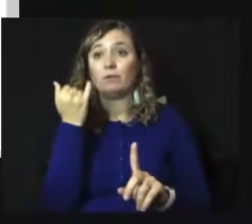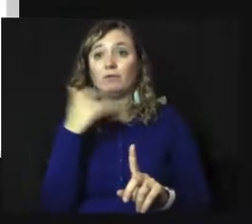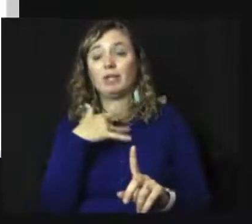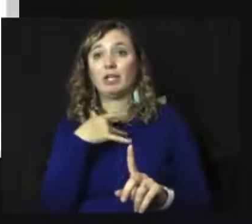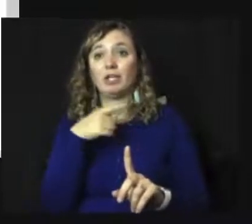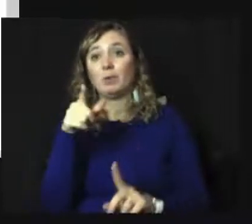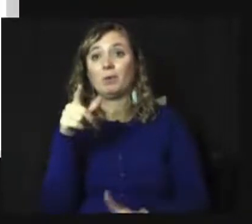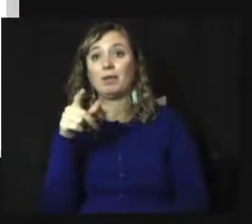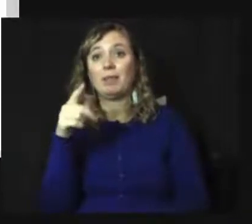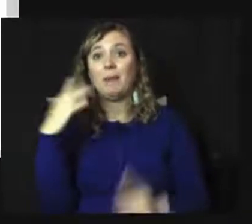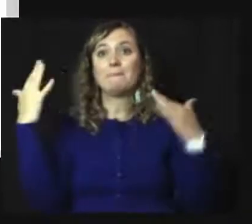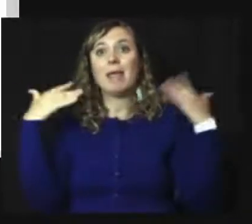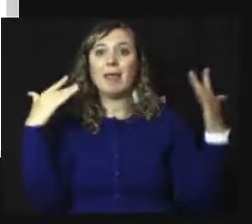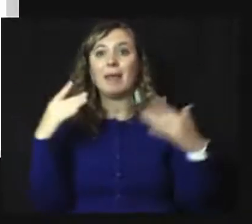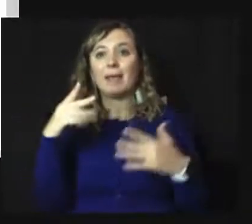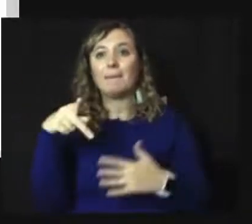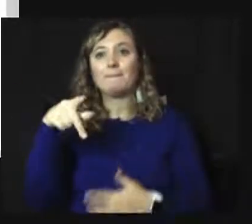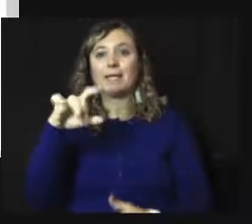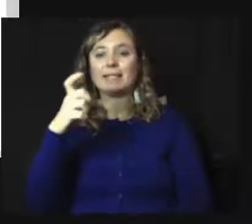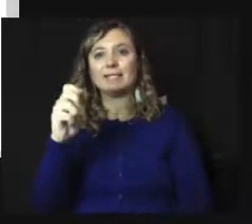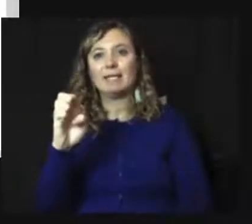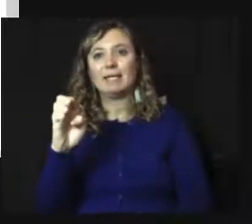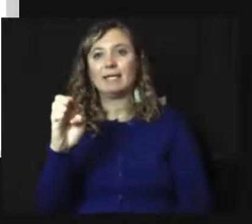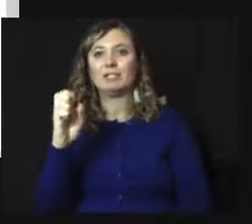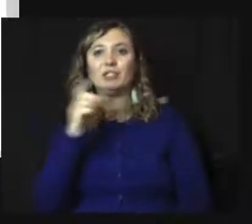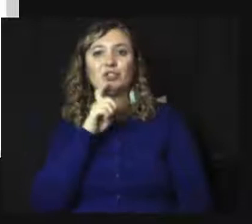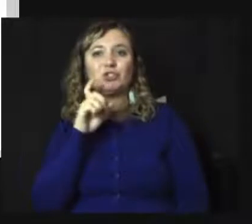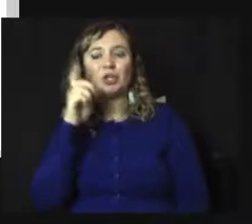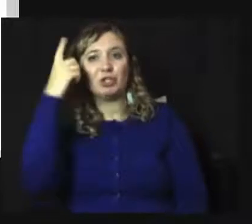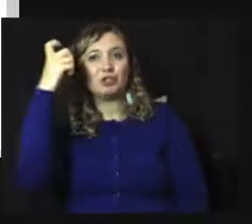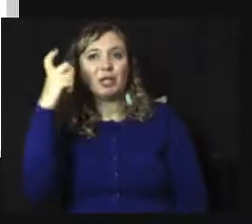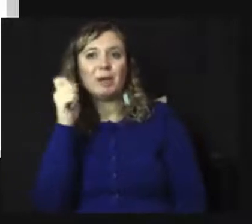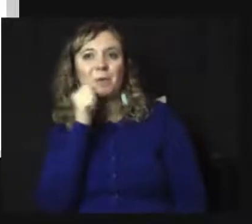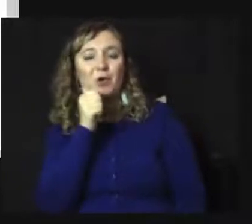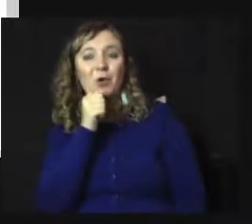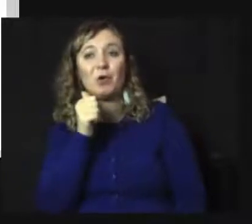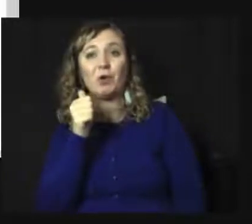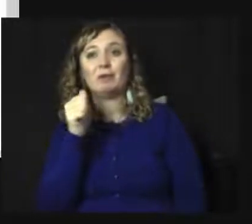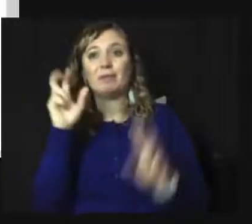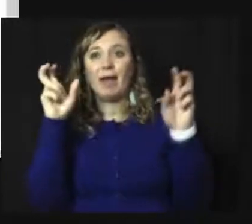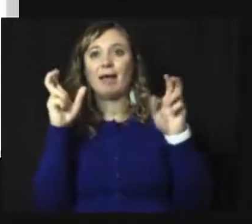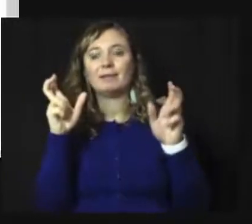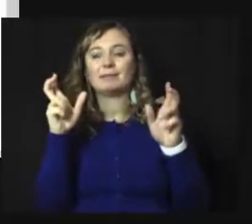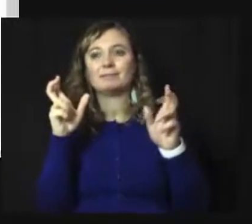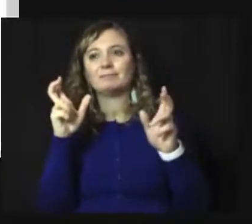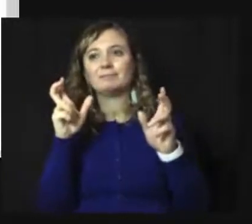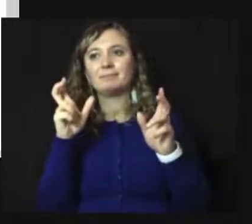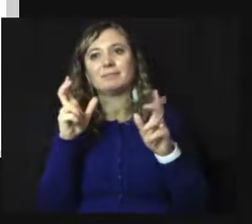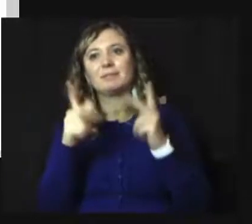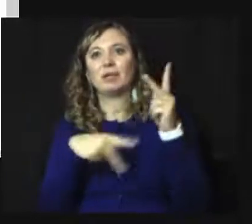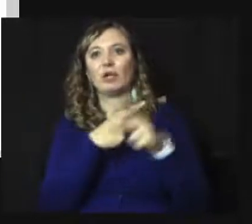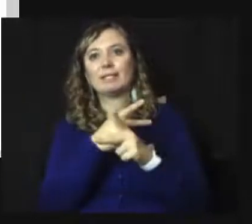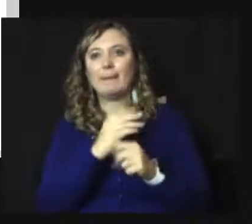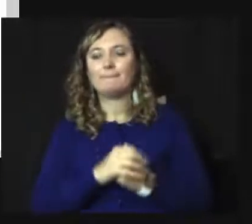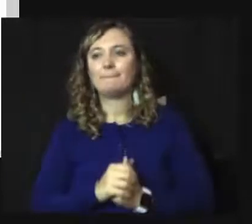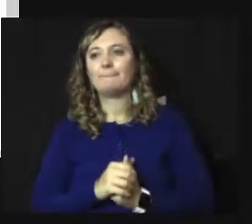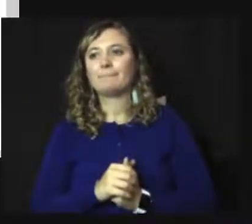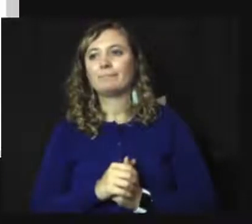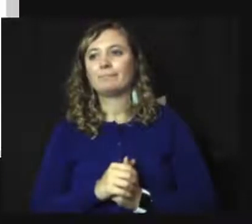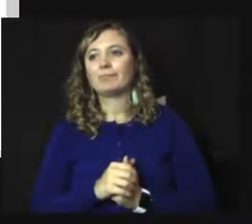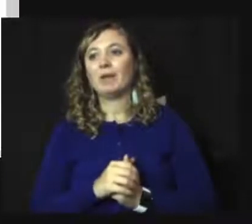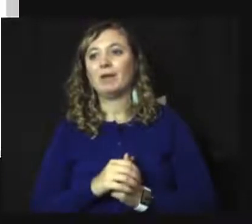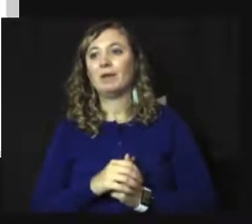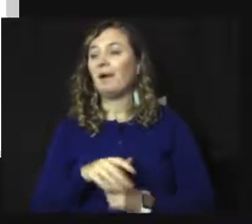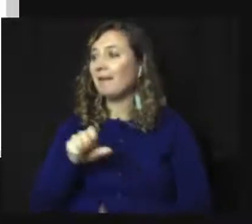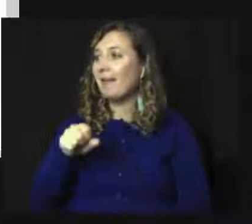girl archetype. So wait for some questions to come in. Yeah, follow me on Twitter. Thank you. Please do. I have a